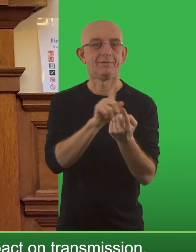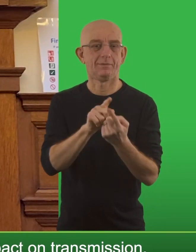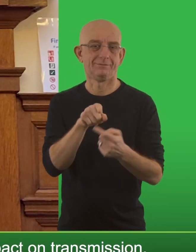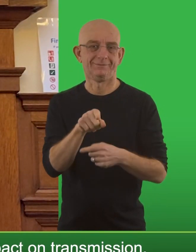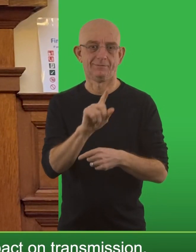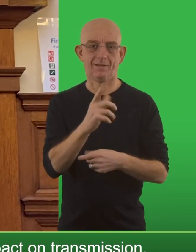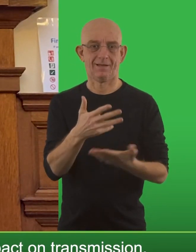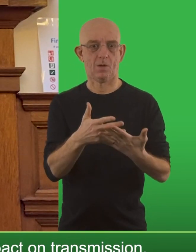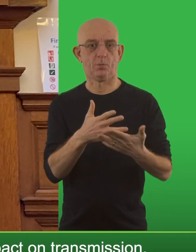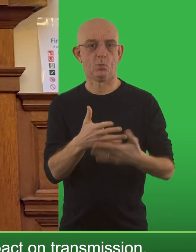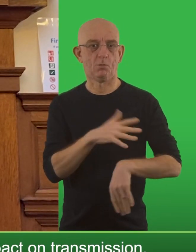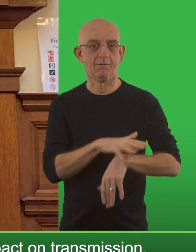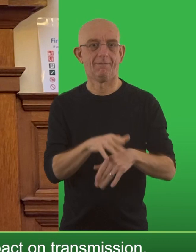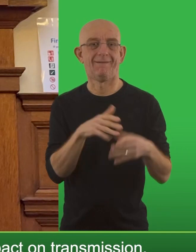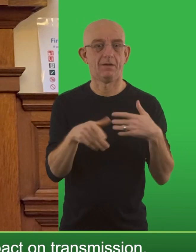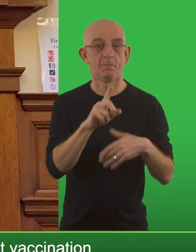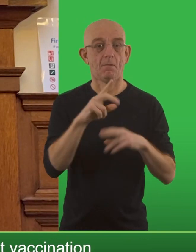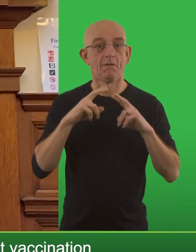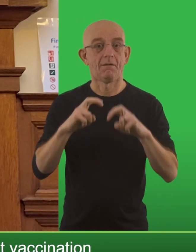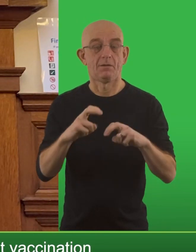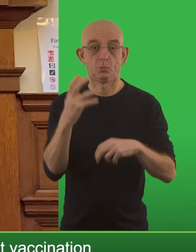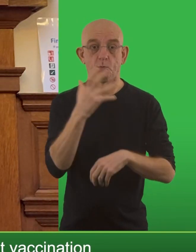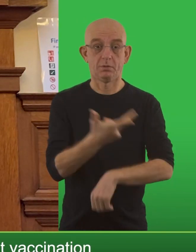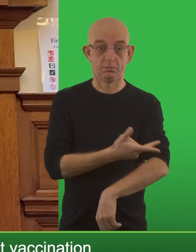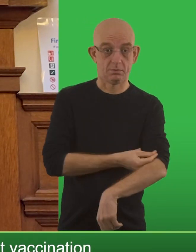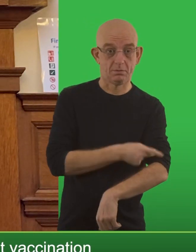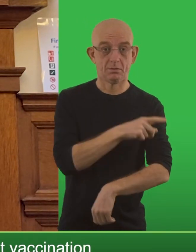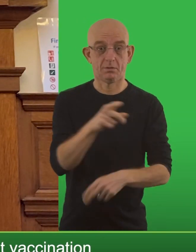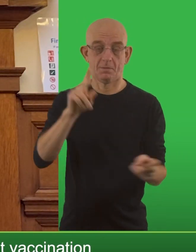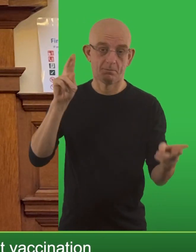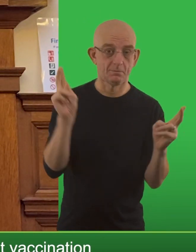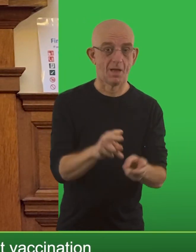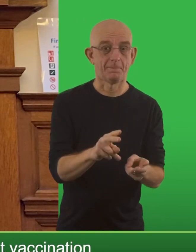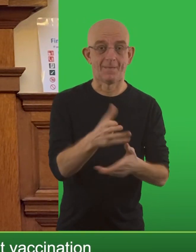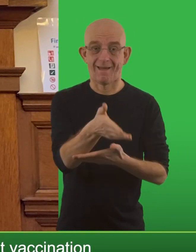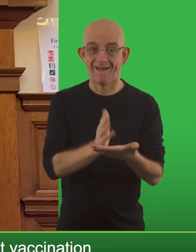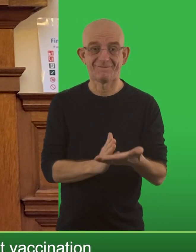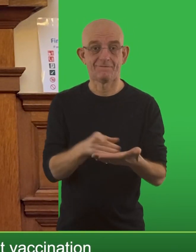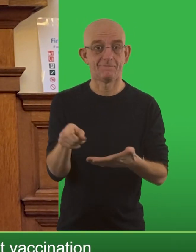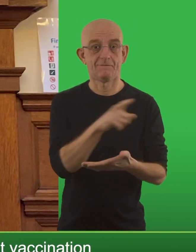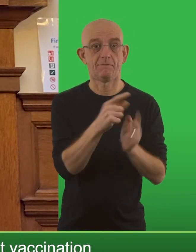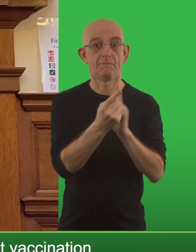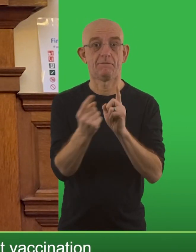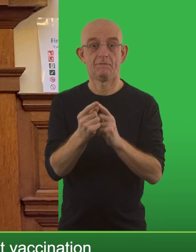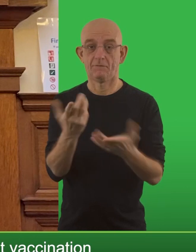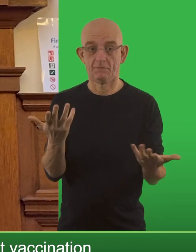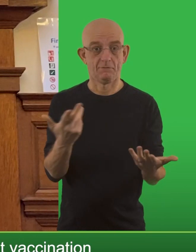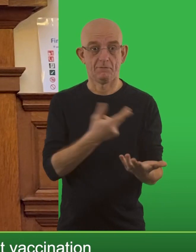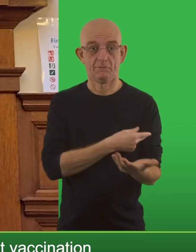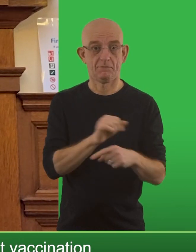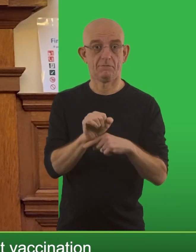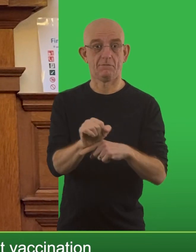This is the first direct data, and it's really, really heartening to see. So all up, the study showed that vaccination reduced infection rates in